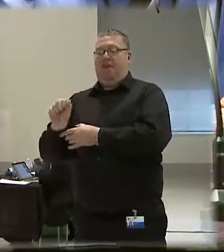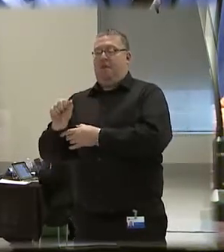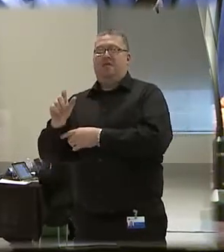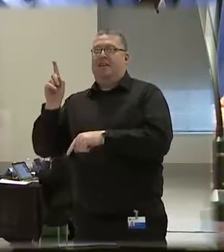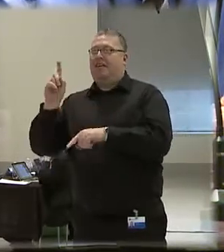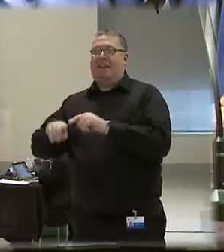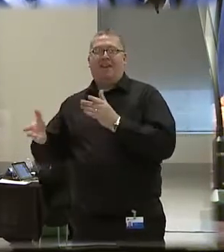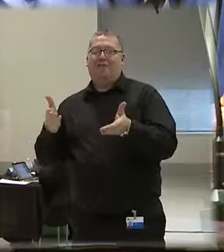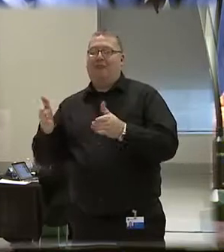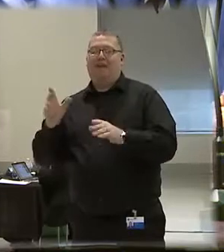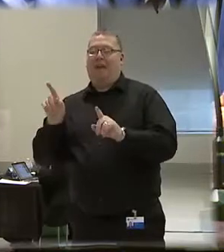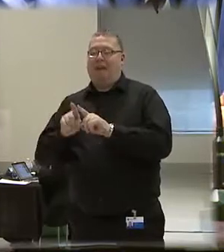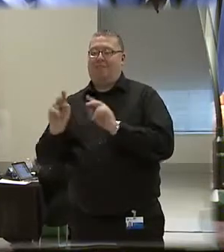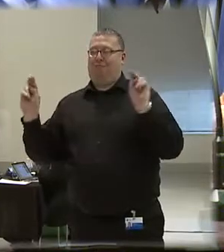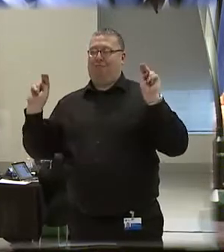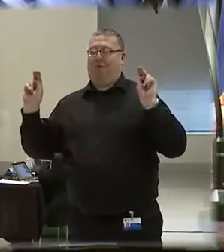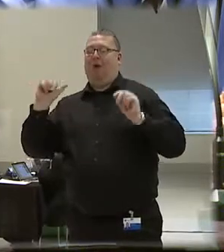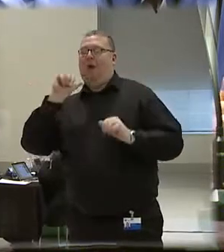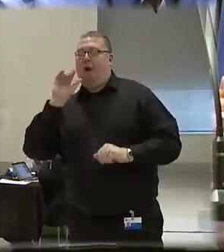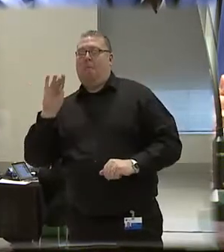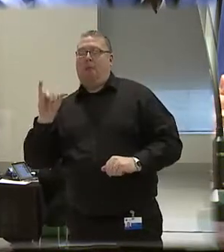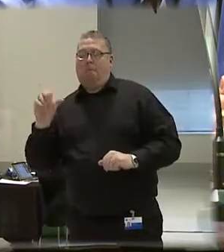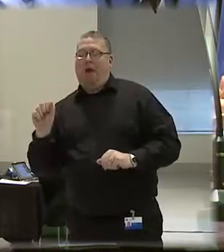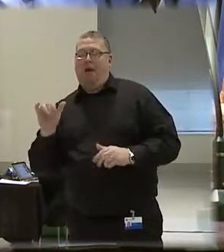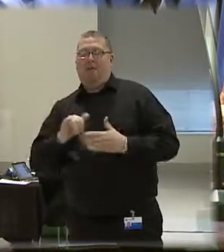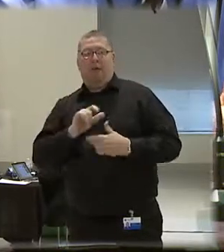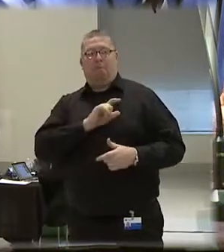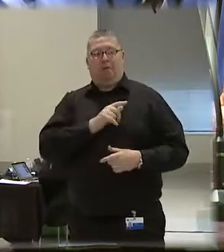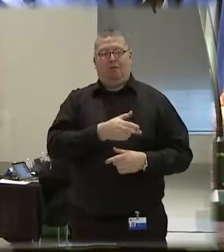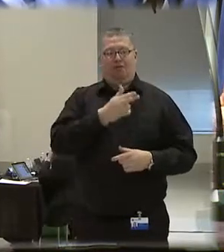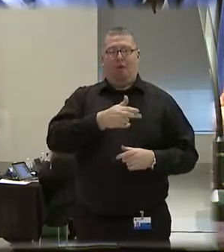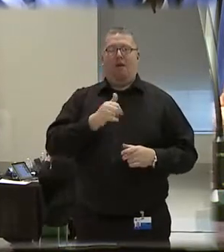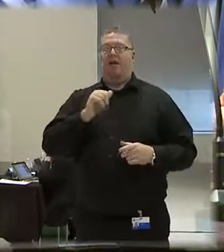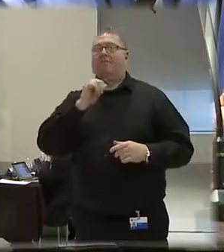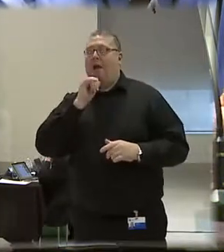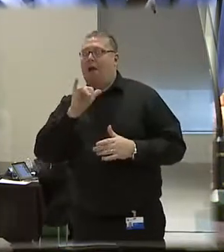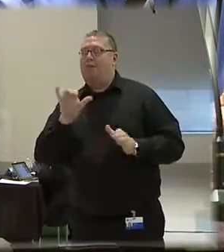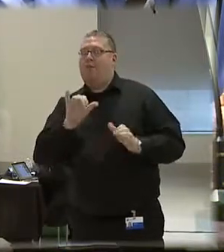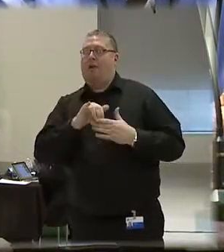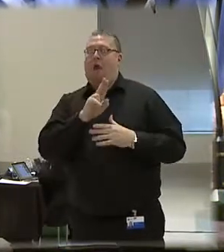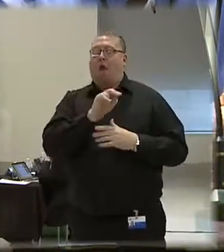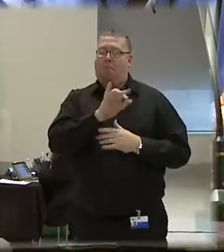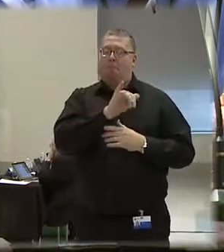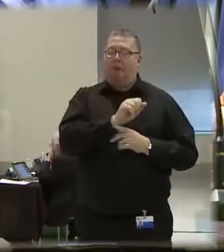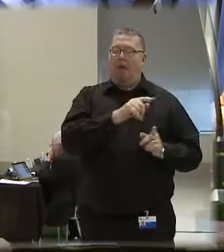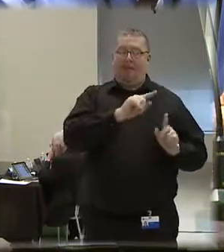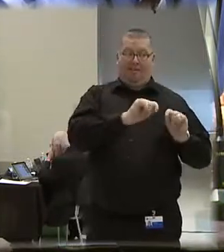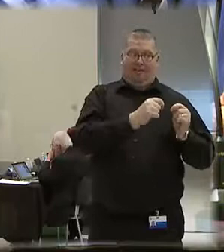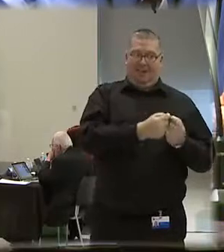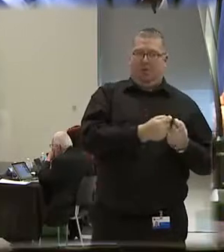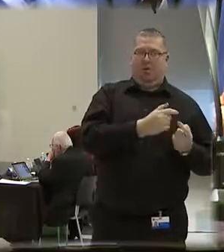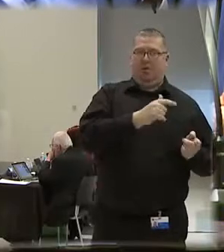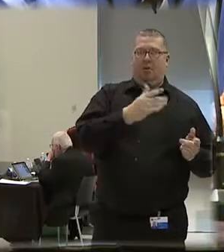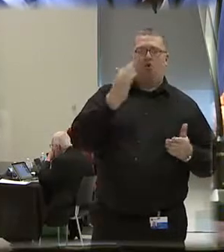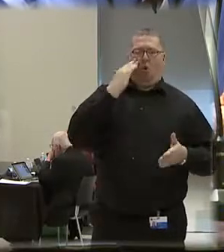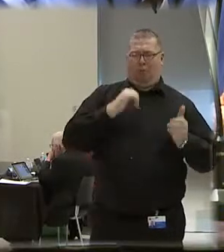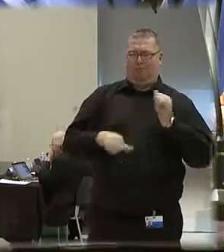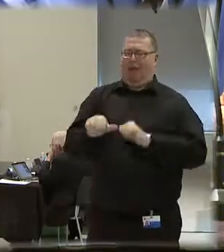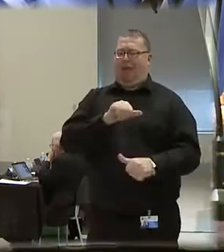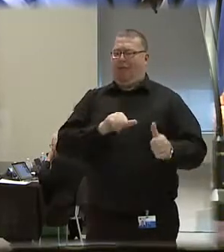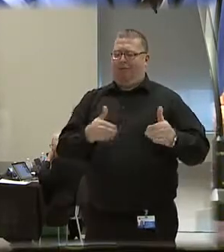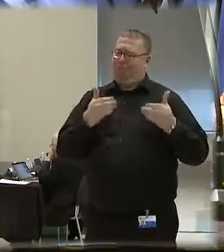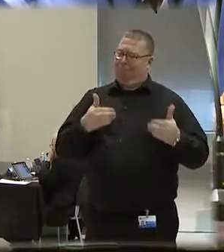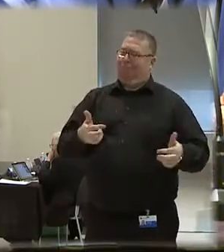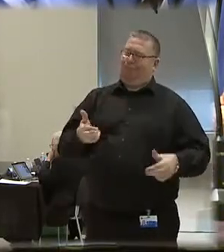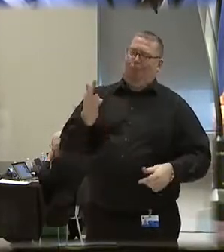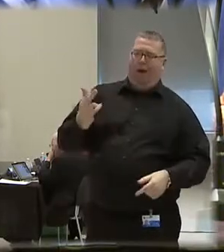job, that your police shoot team will do an unbiased job because people know each other, they go up in the department with each other,